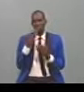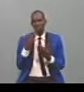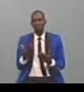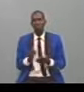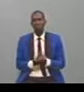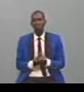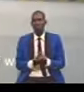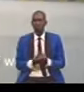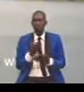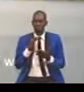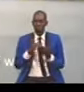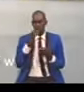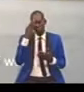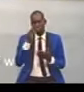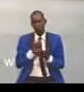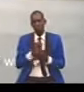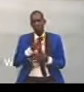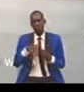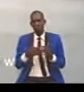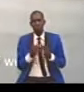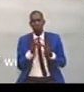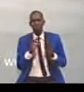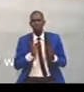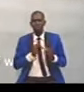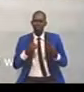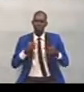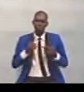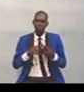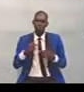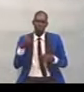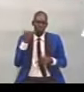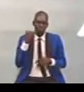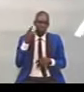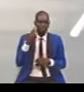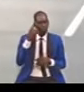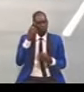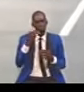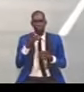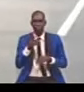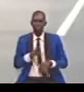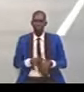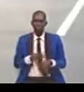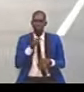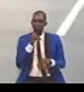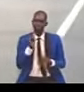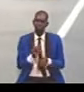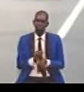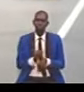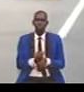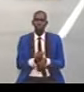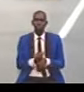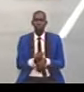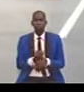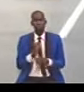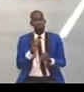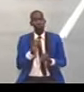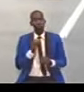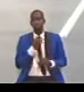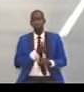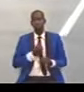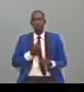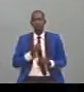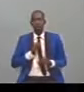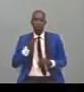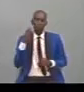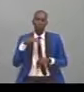to know that you're all well. I've been trying to call your cell for the last couple of weeks and it's been going to voicemail. Oh, I'm so sorry, Ma. I was